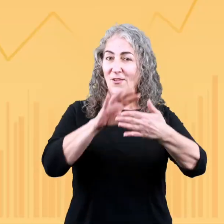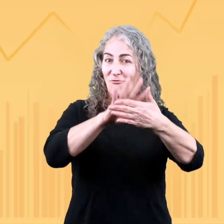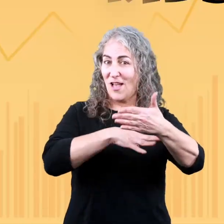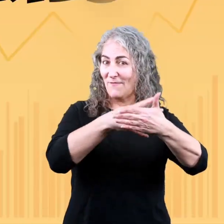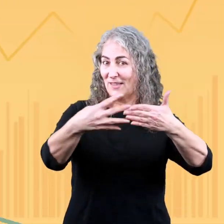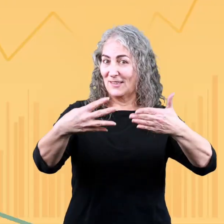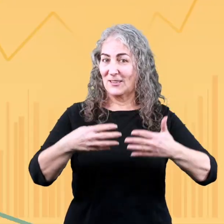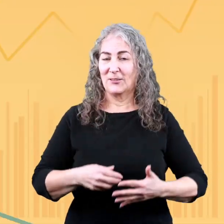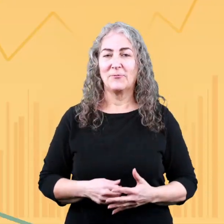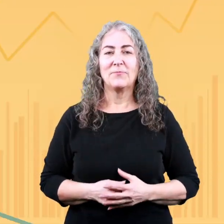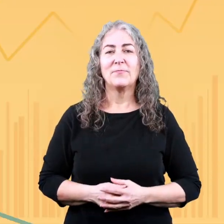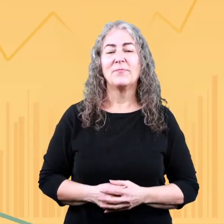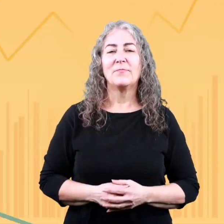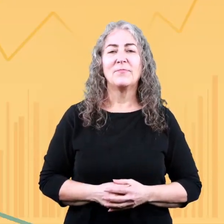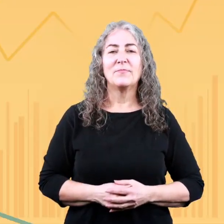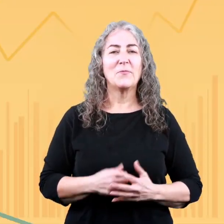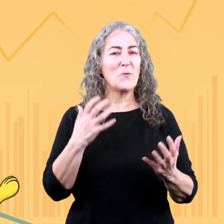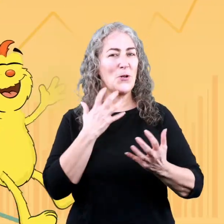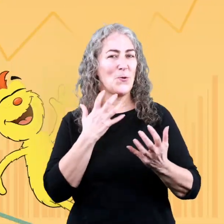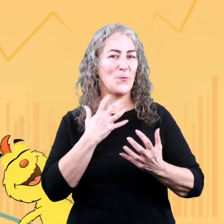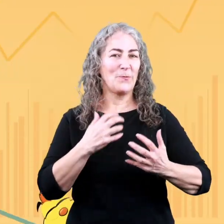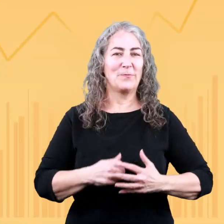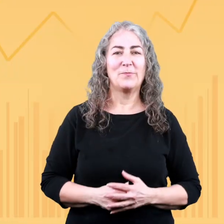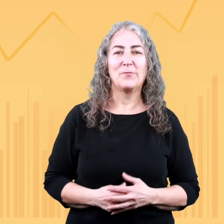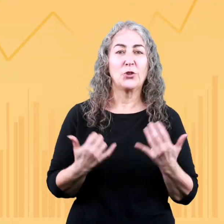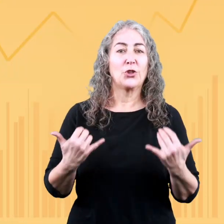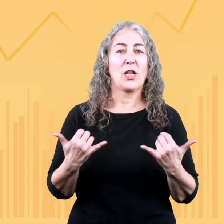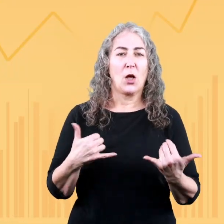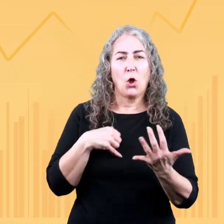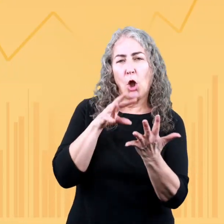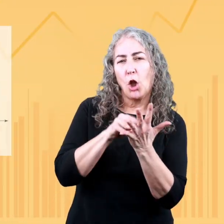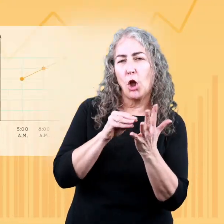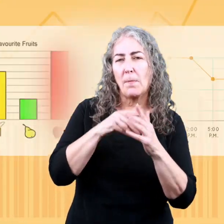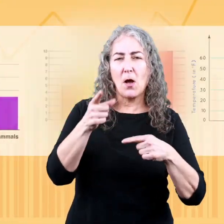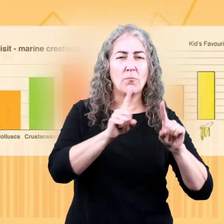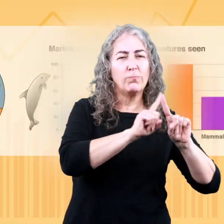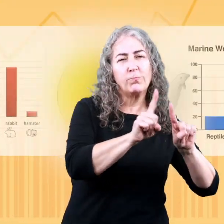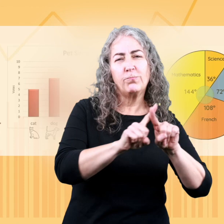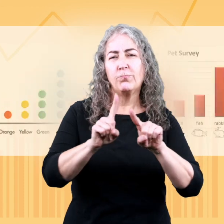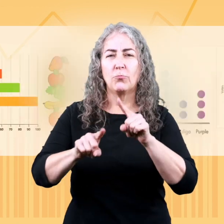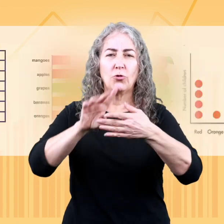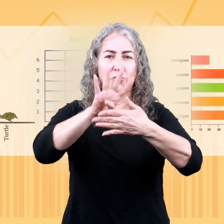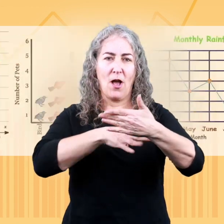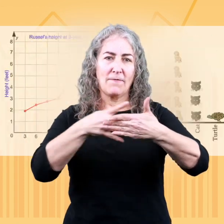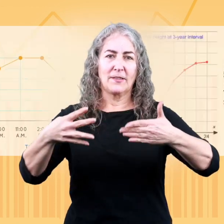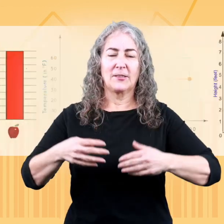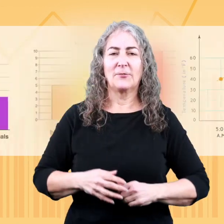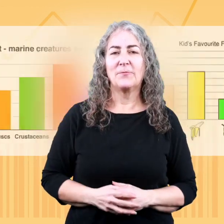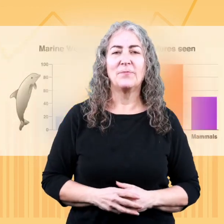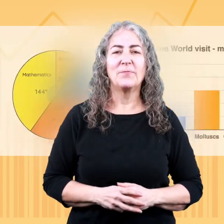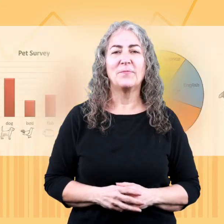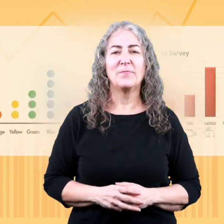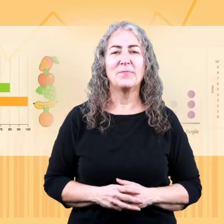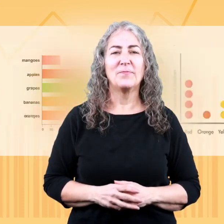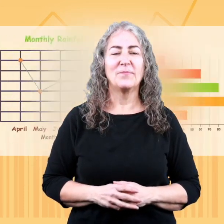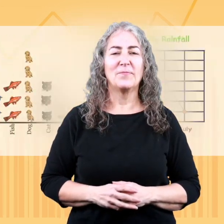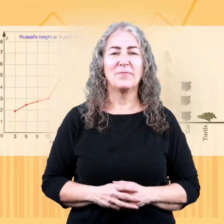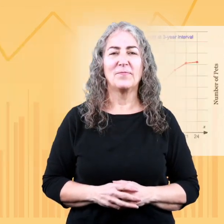Graphs for Kids Today, we are going to learn all about graphs.